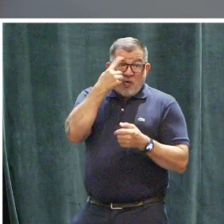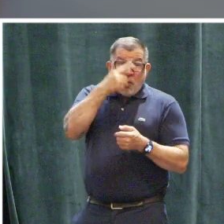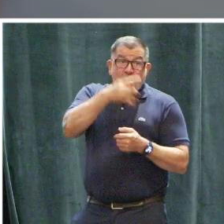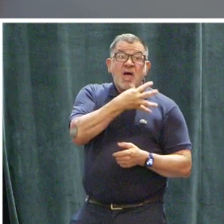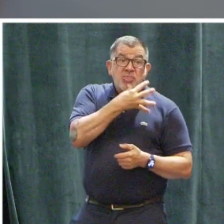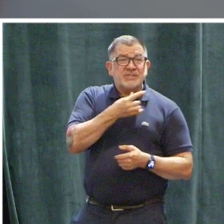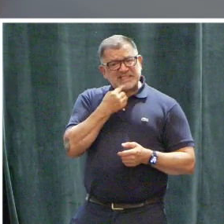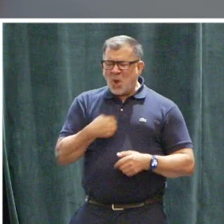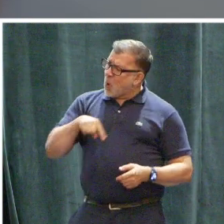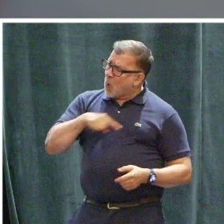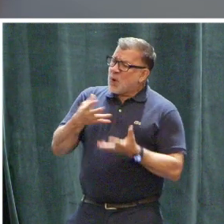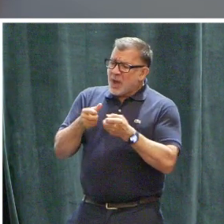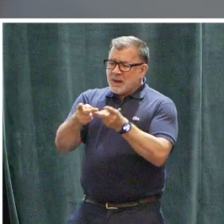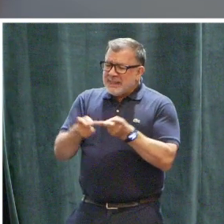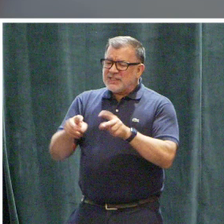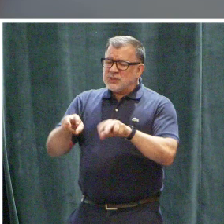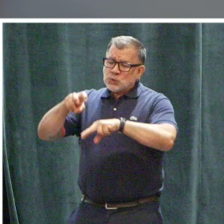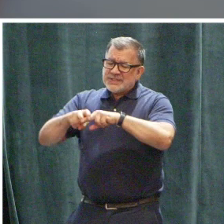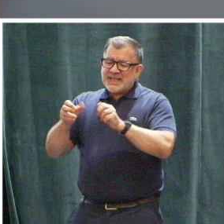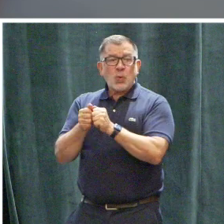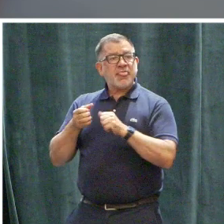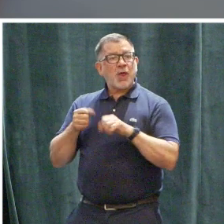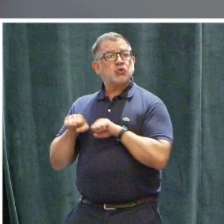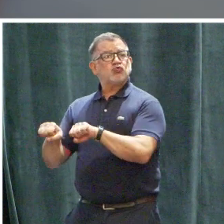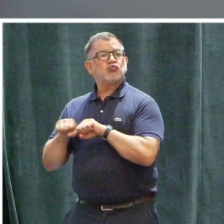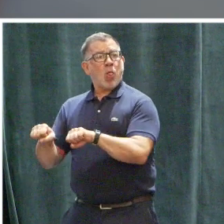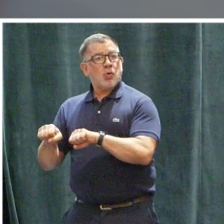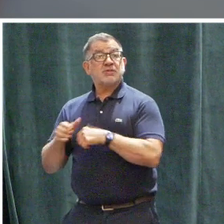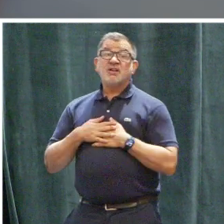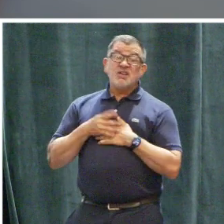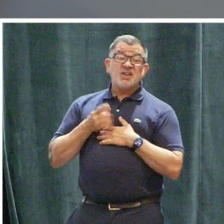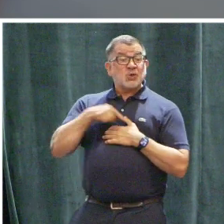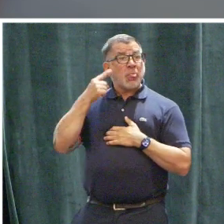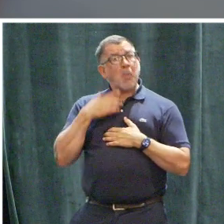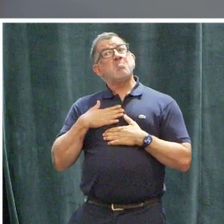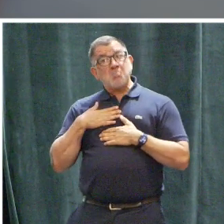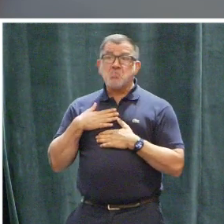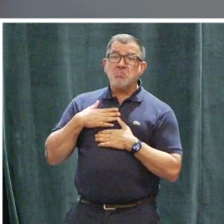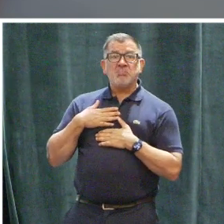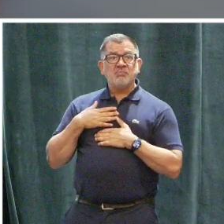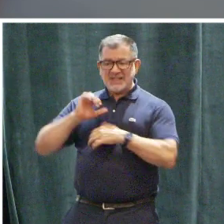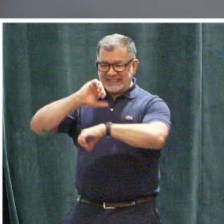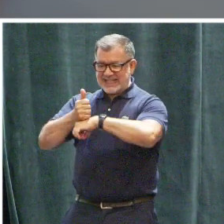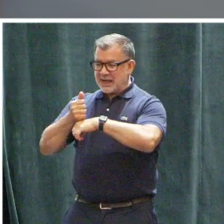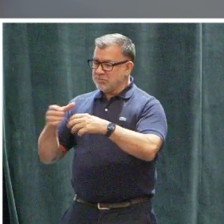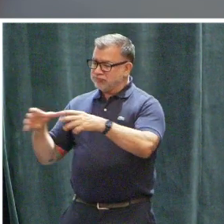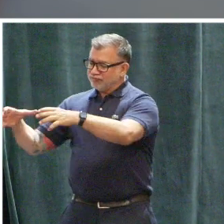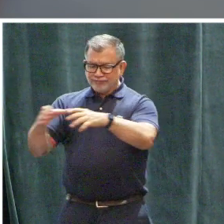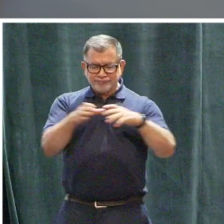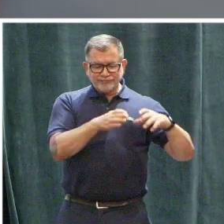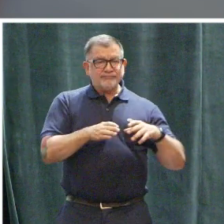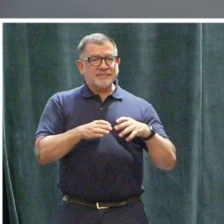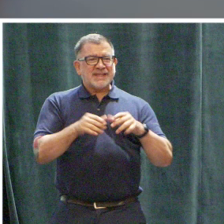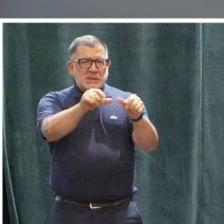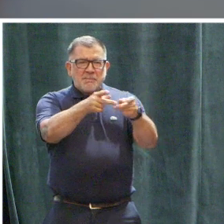so we started to look at these kind of larger seating opportunities and what that means. So at the first street end, which is